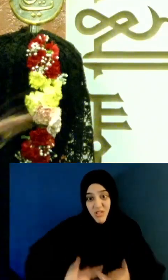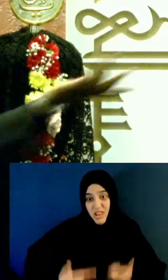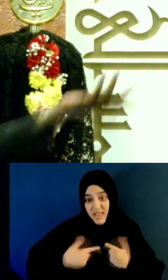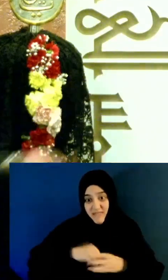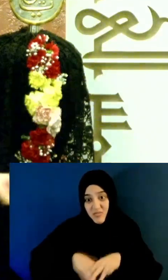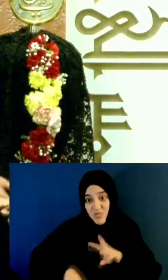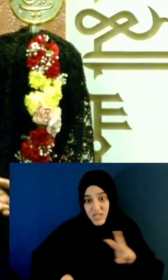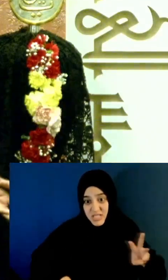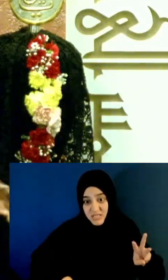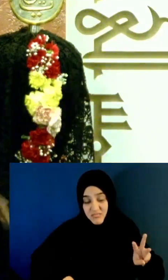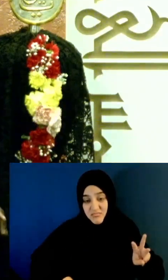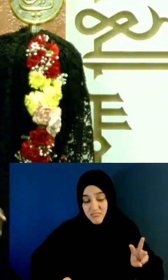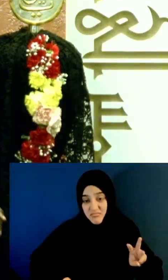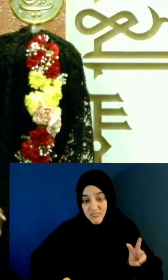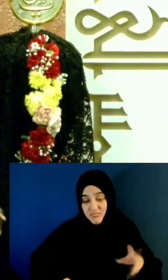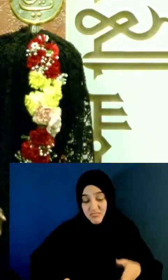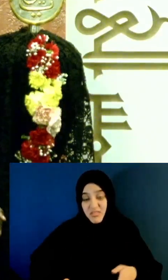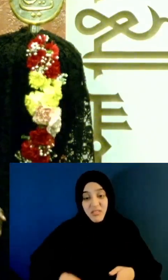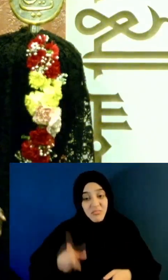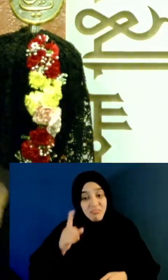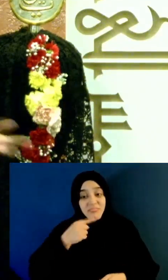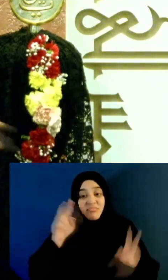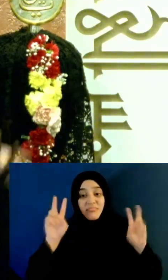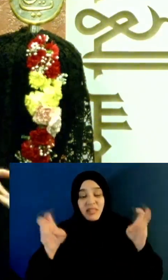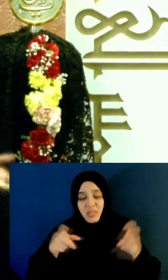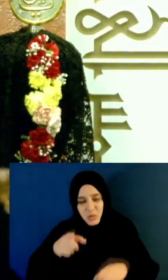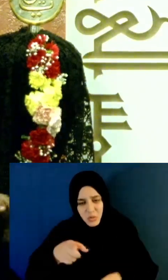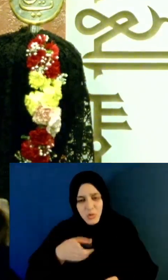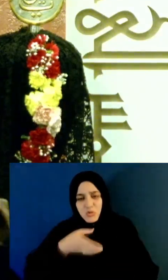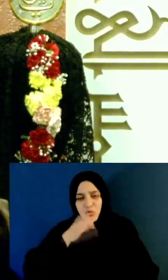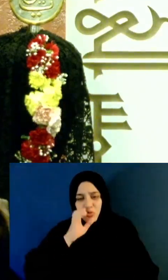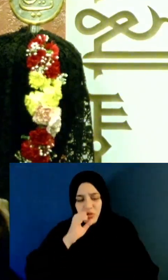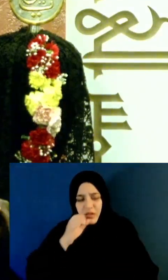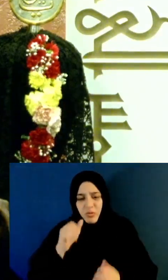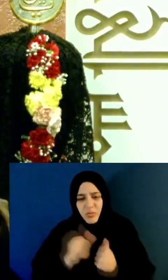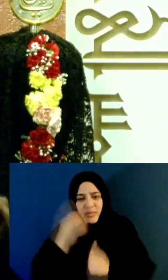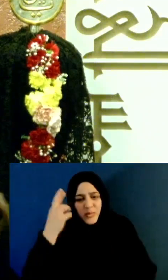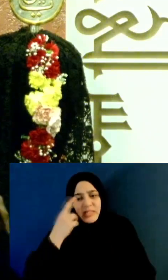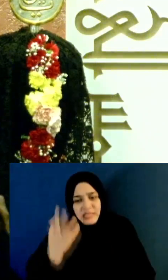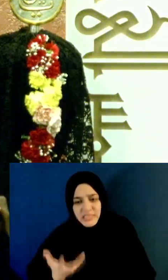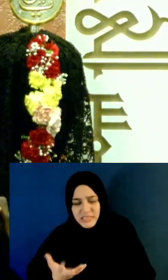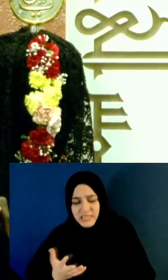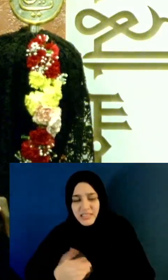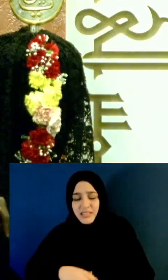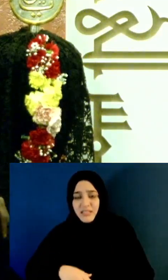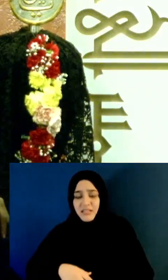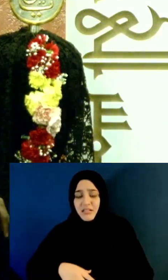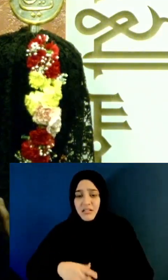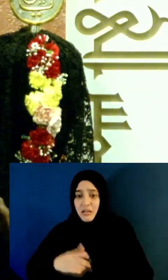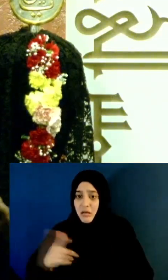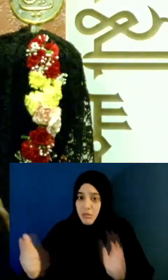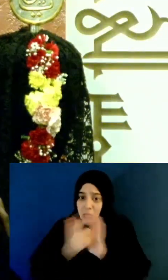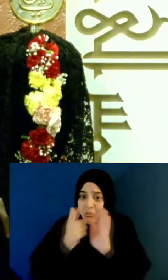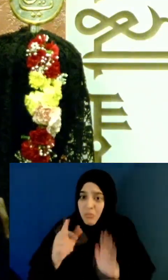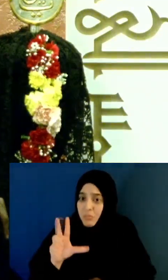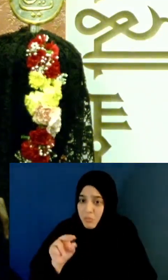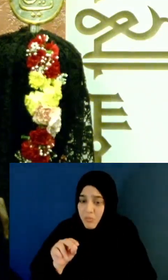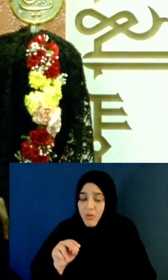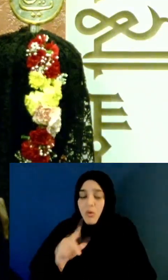Drink reasonably. It's not unlawful, of course, depending on your age. And the age are not